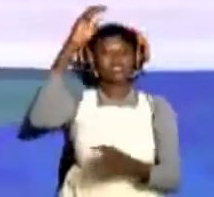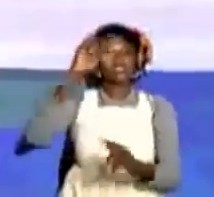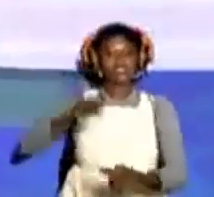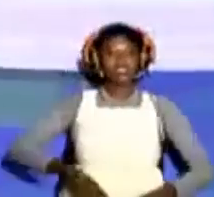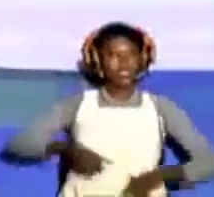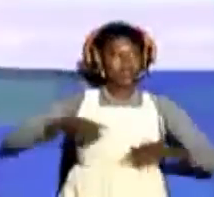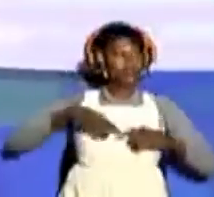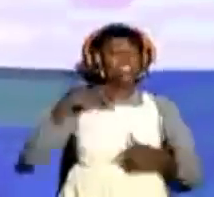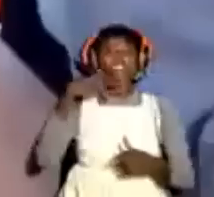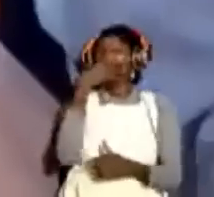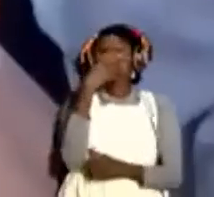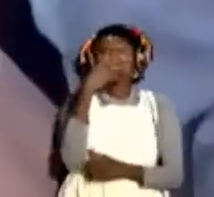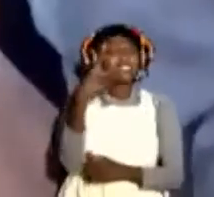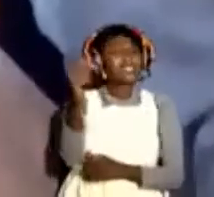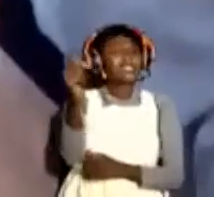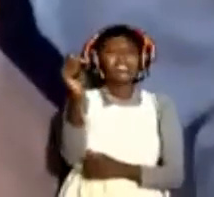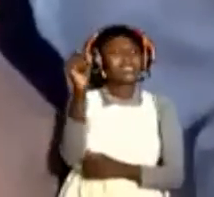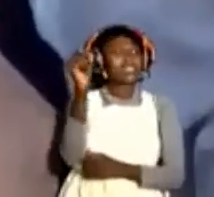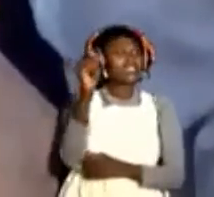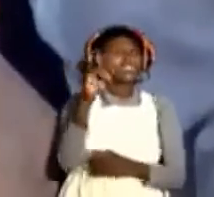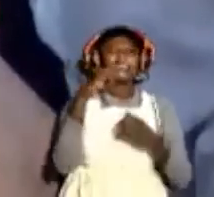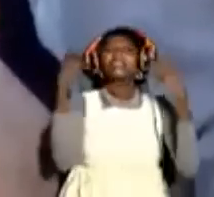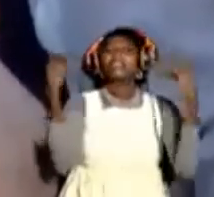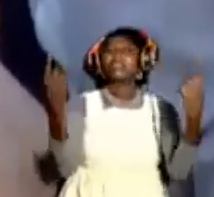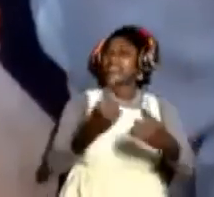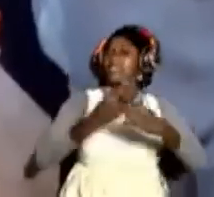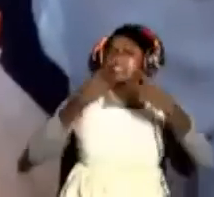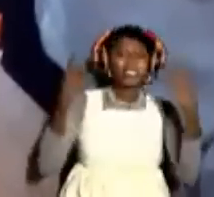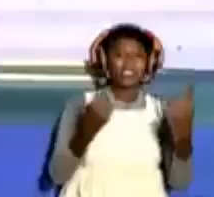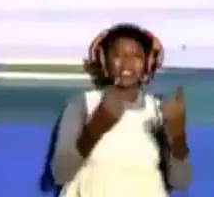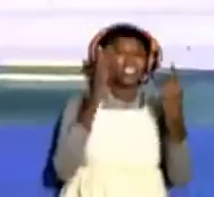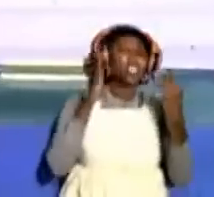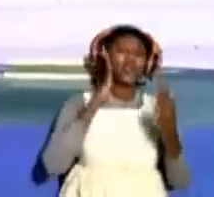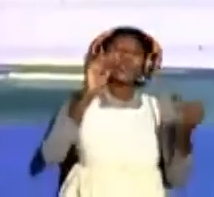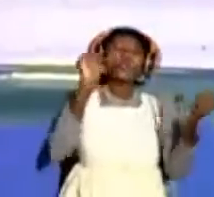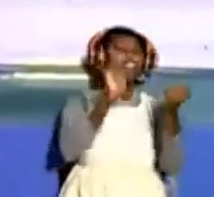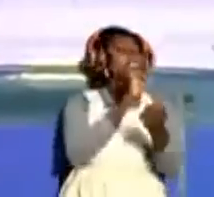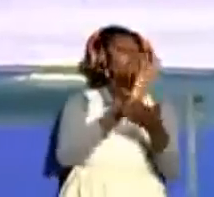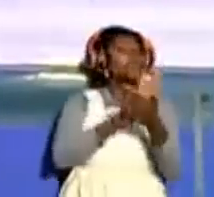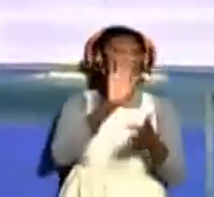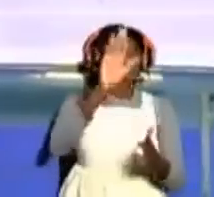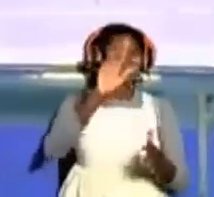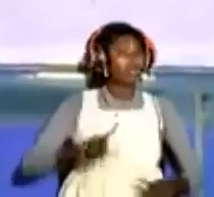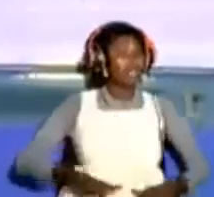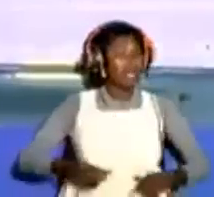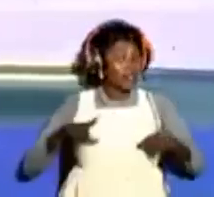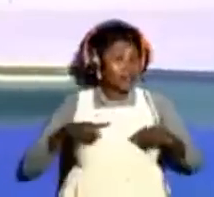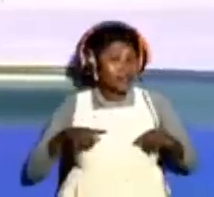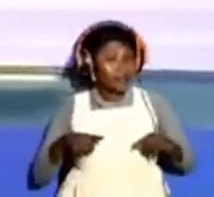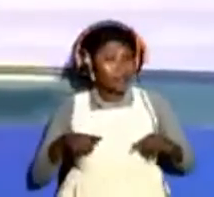The perverseness of the transgressor will destroy him.